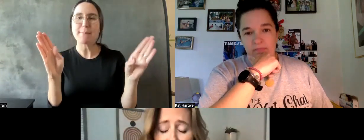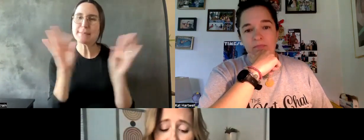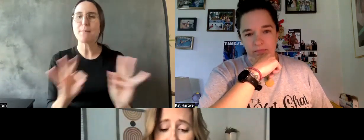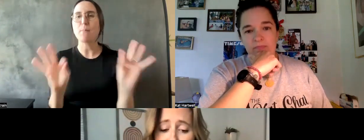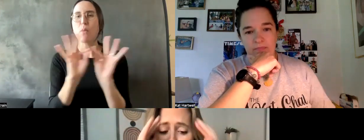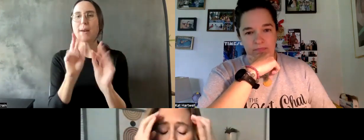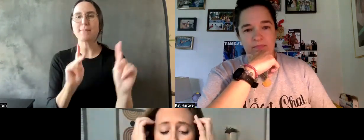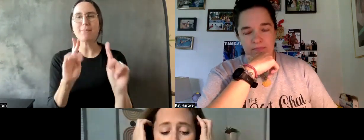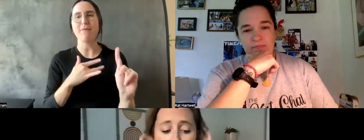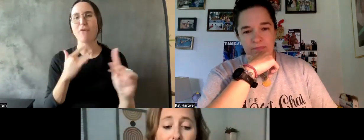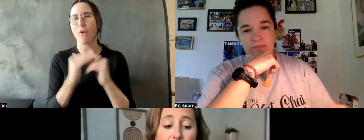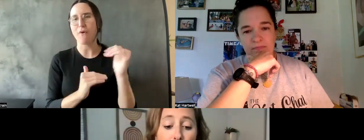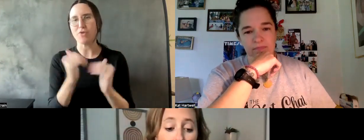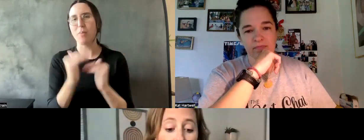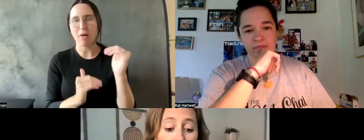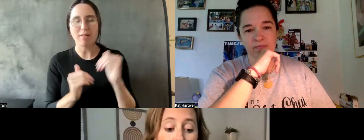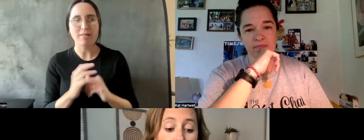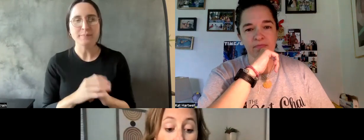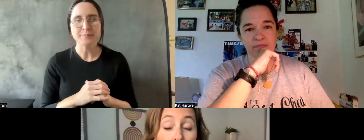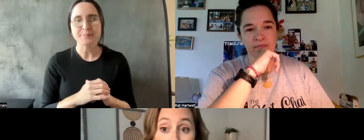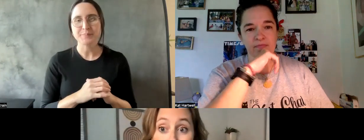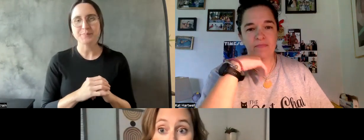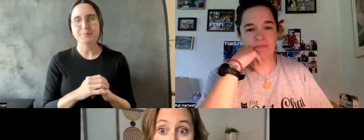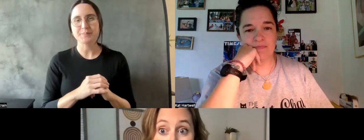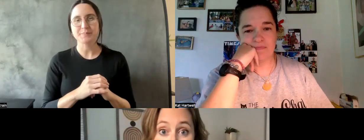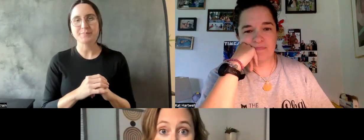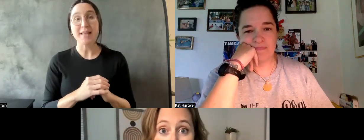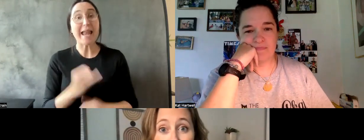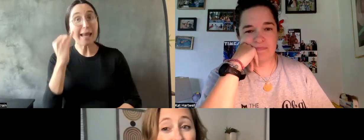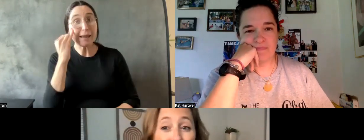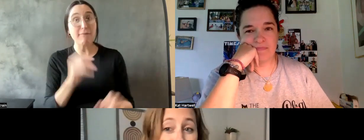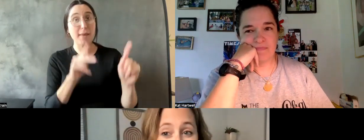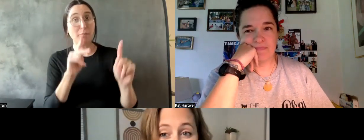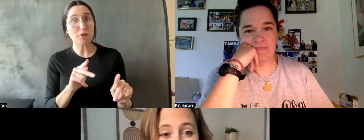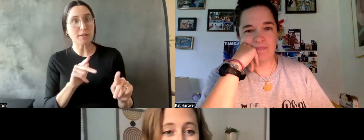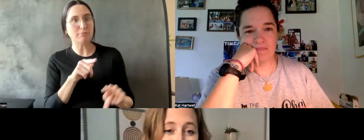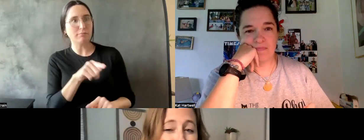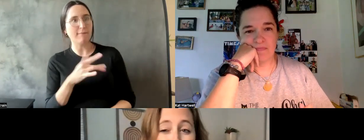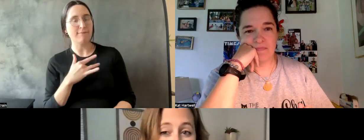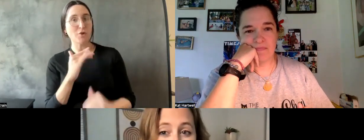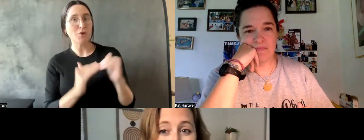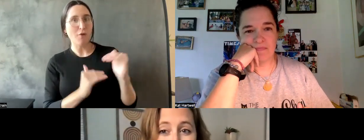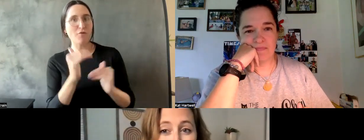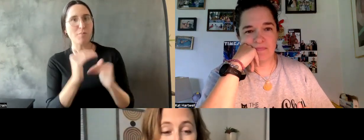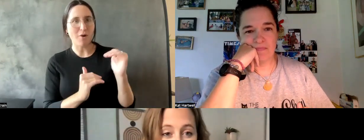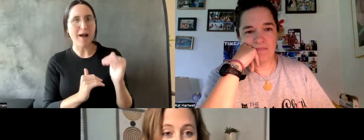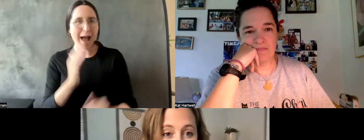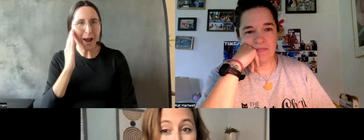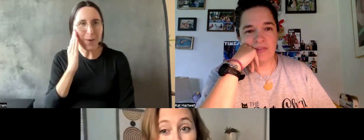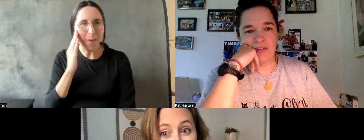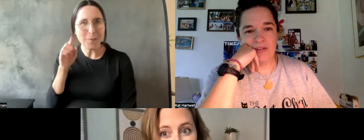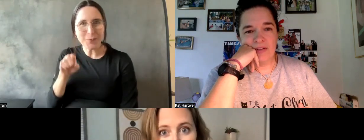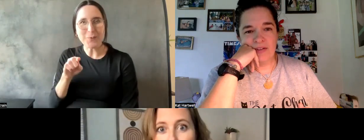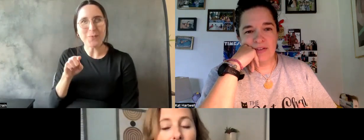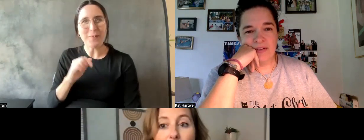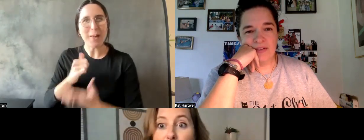whole thing. I really am. And the more you can make them feel comfortable, which you do, you are very warm. And so you make